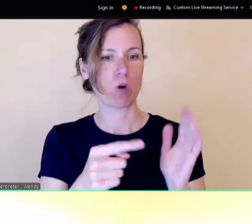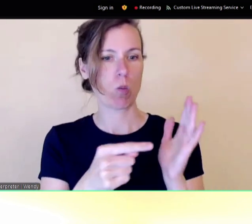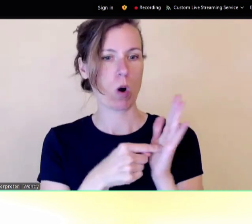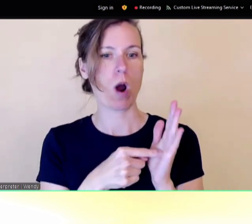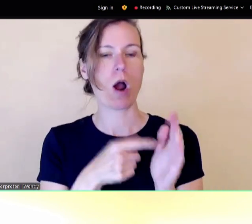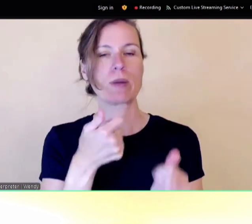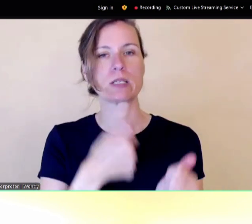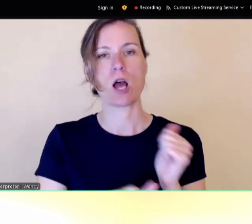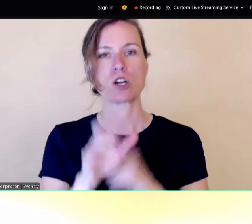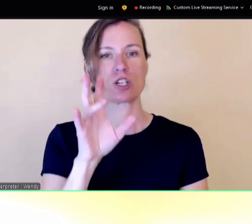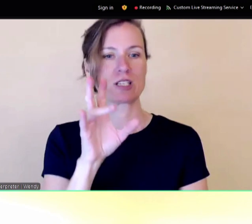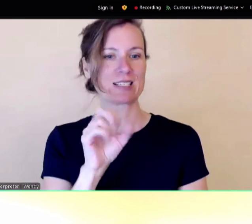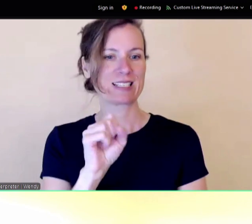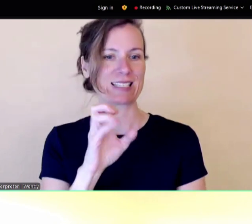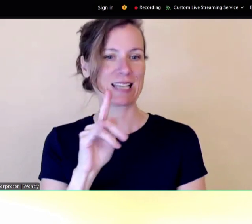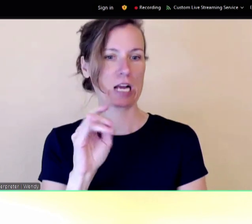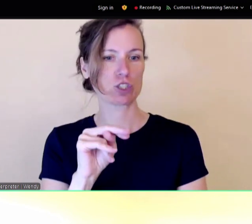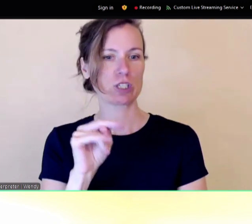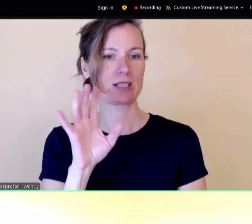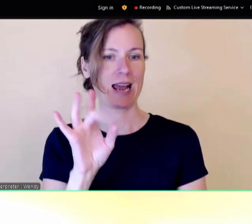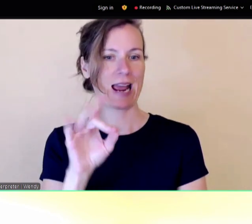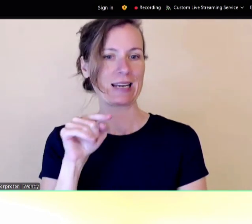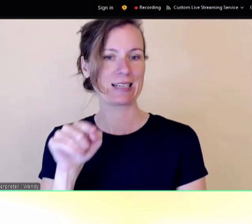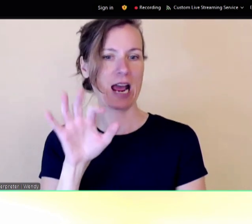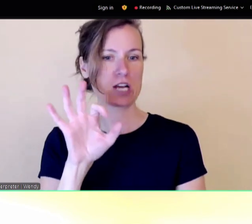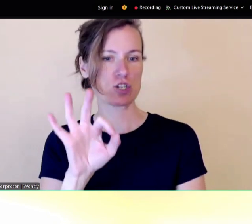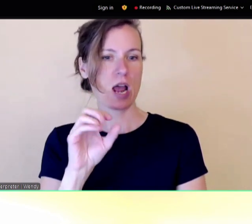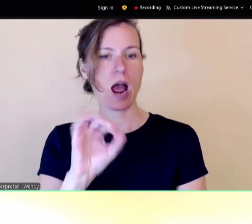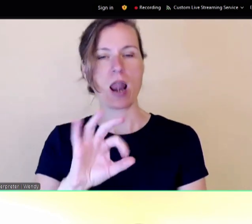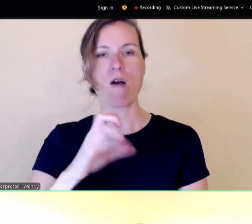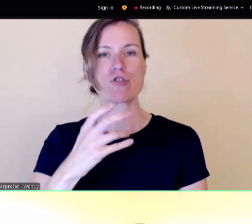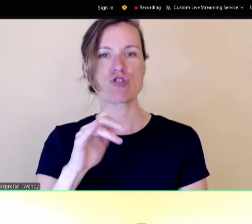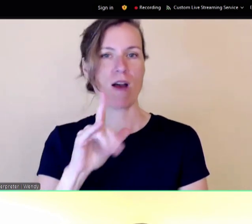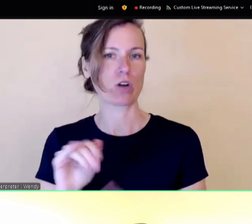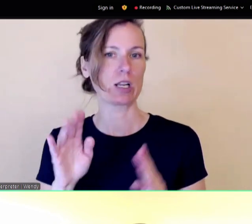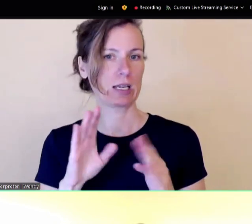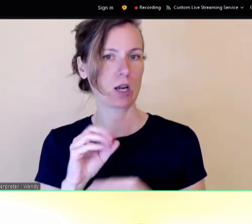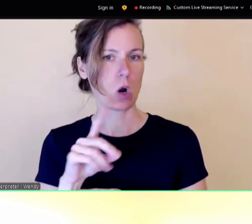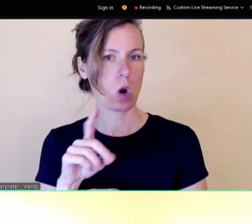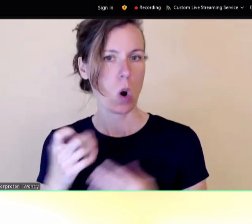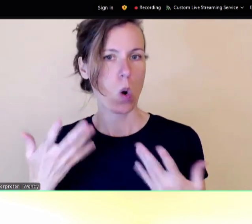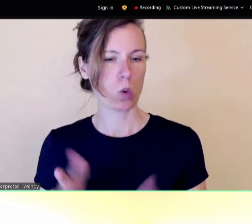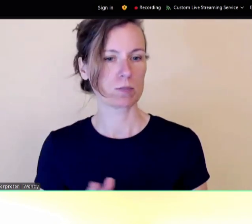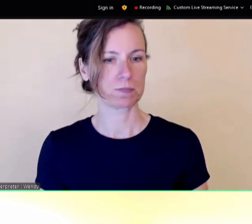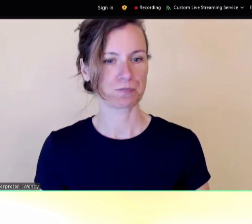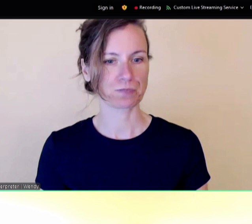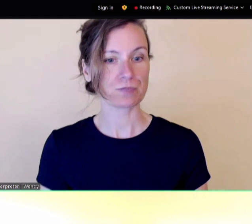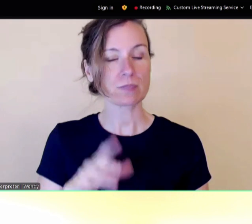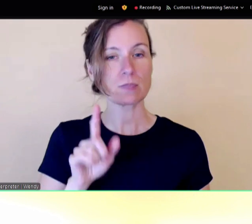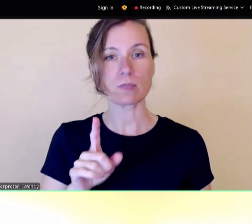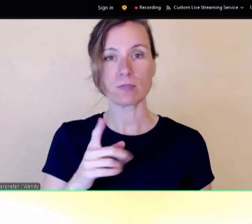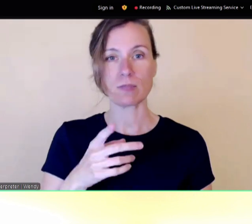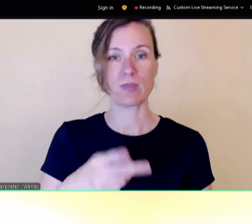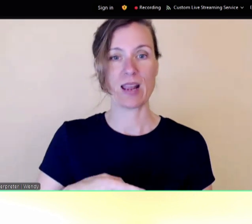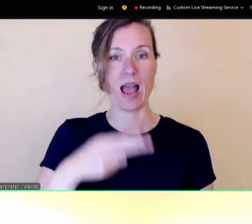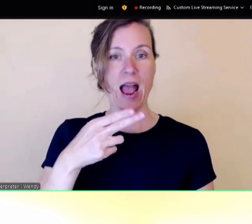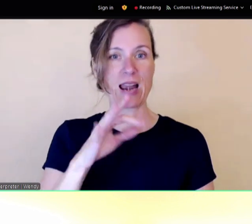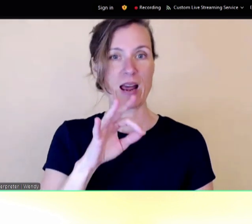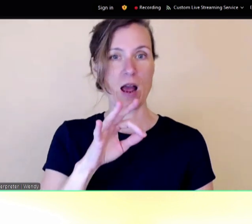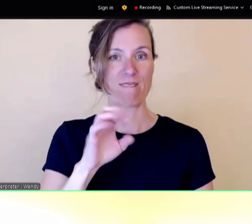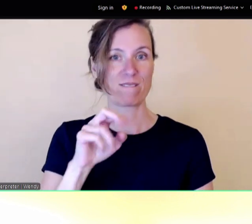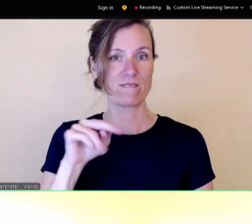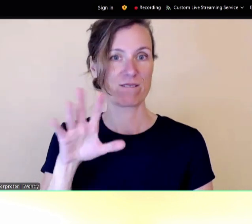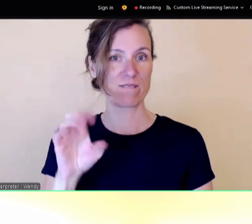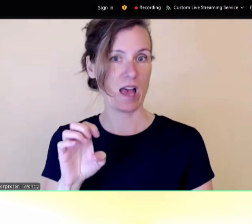Cheverly Town Code. As the proposed fence height does not exceed 4 feet, no Prince George's County permit is